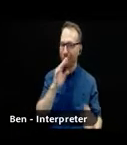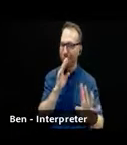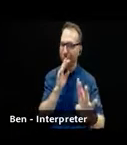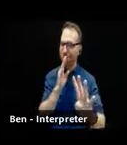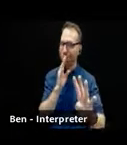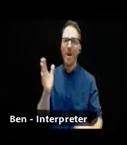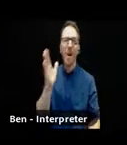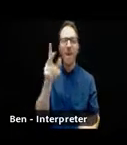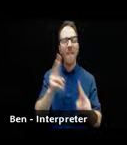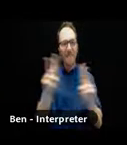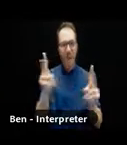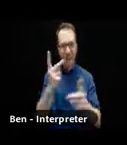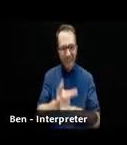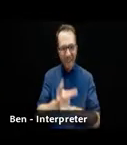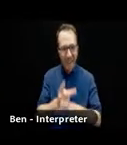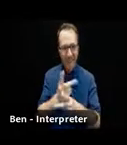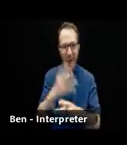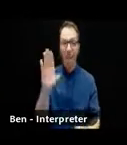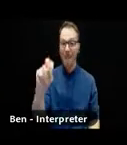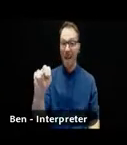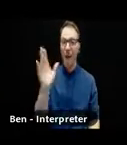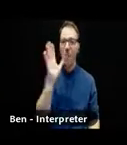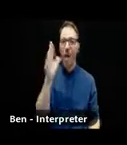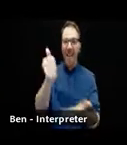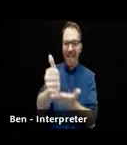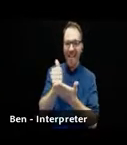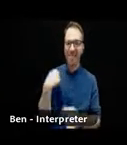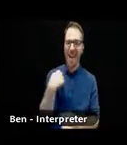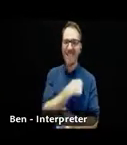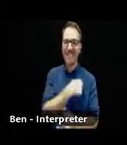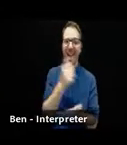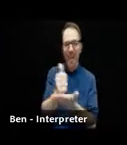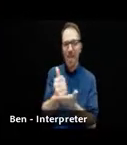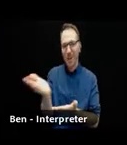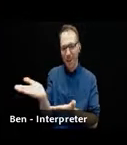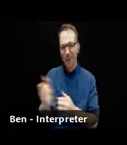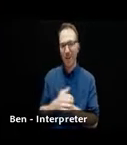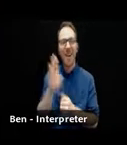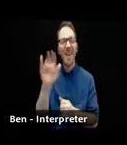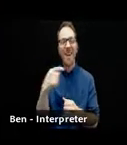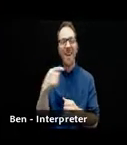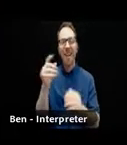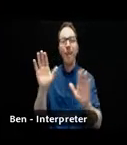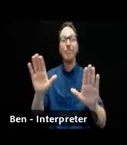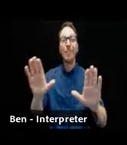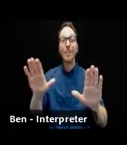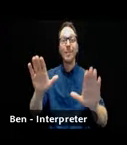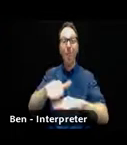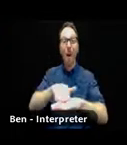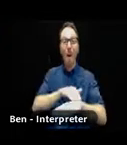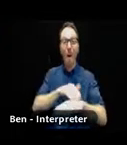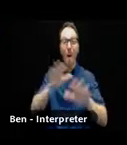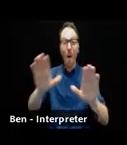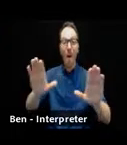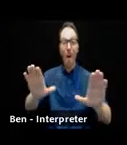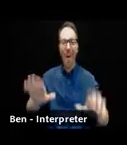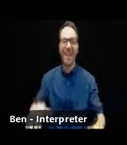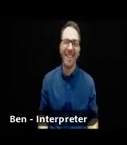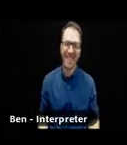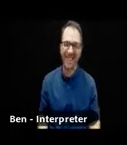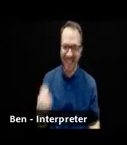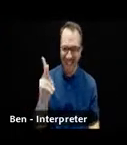to be very careful about this. And Ben is going to help us and help her by telling her to slow down,